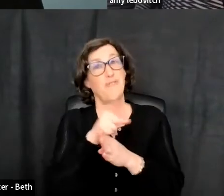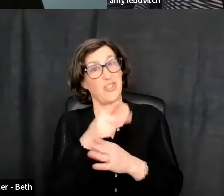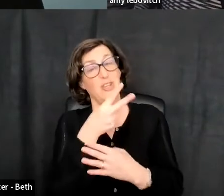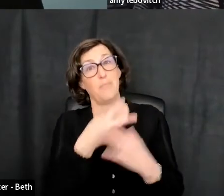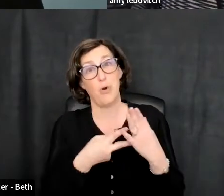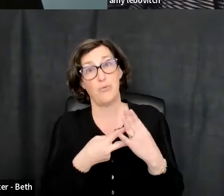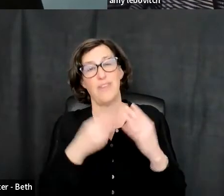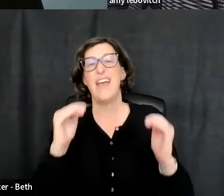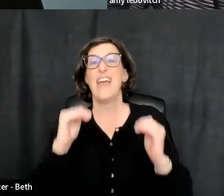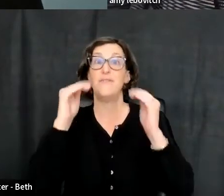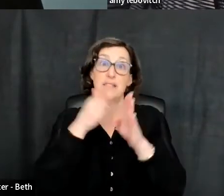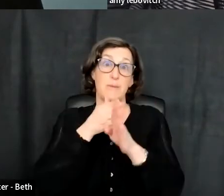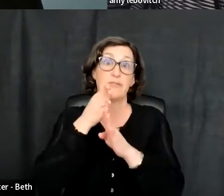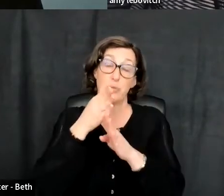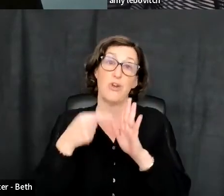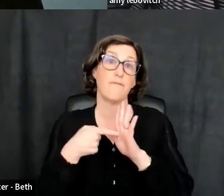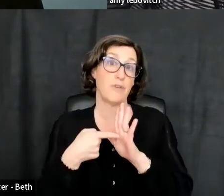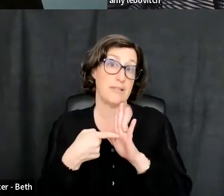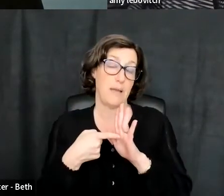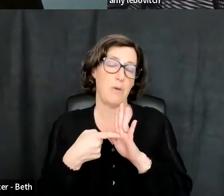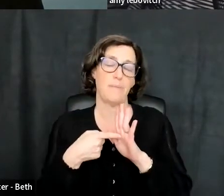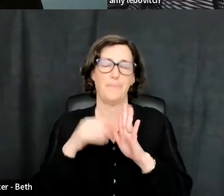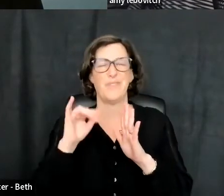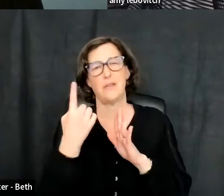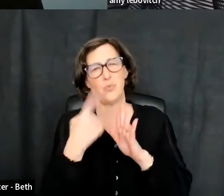Advancement of career, for example, just as like one example.